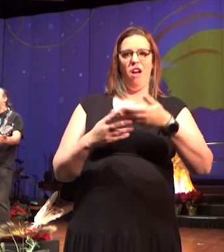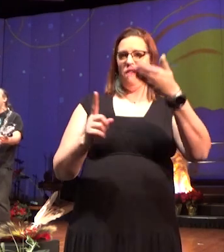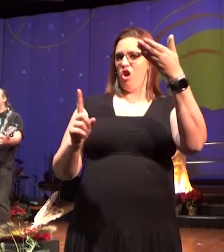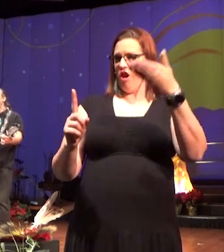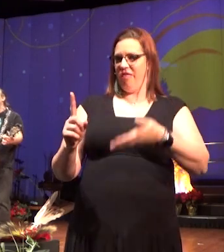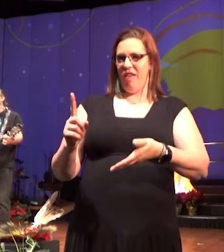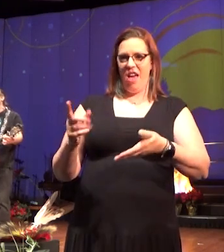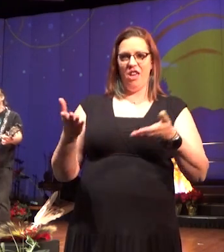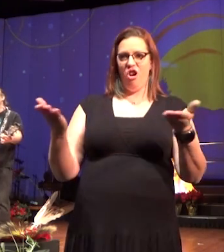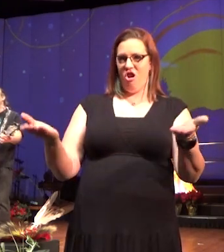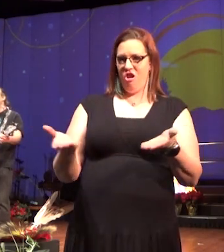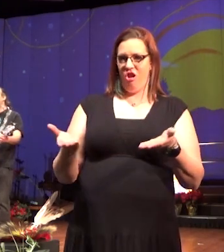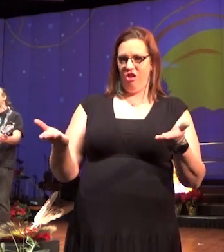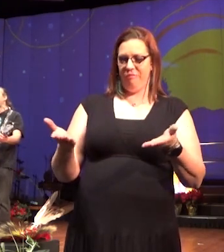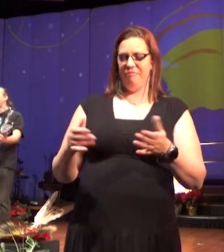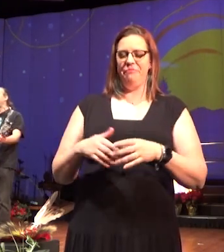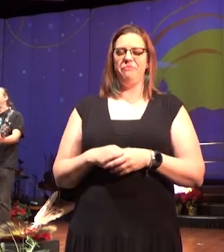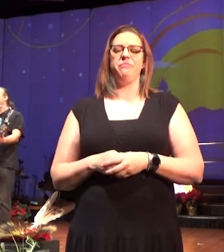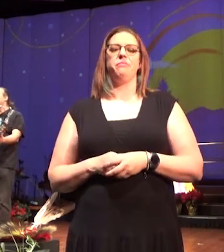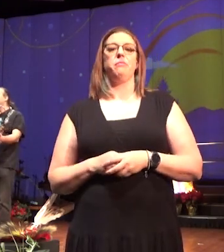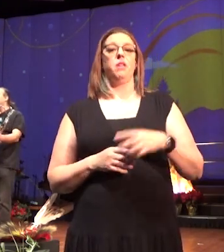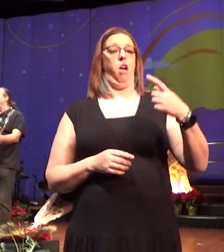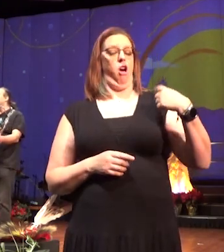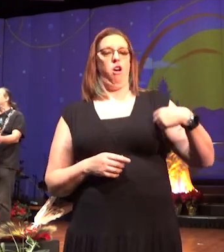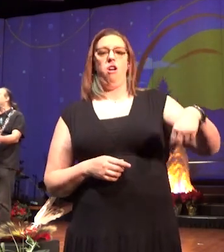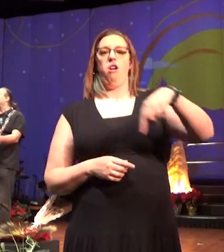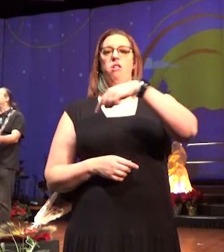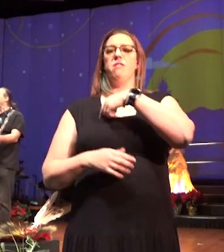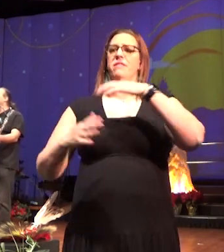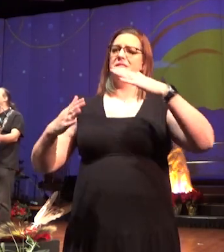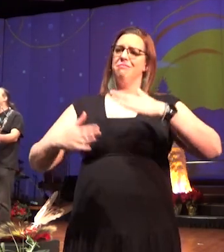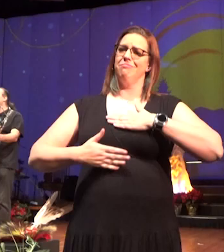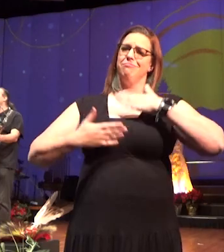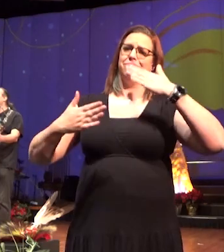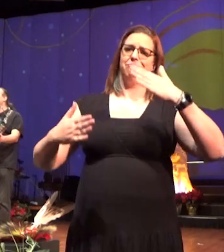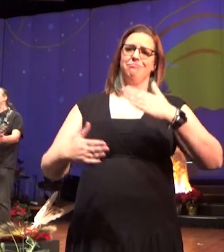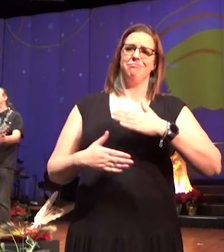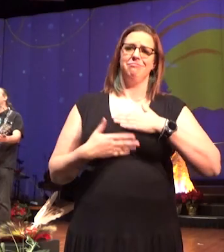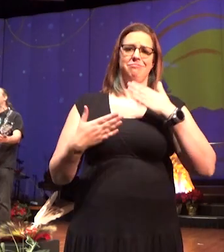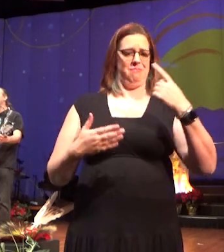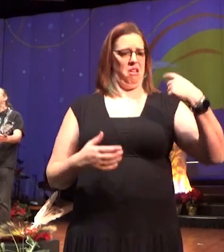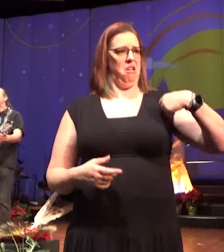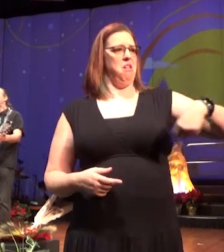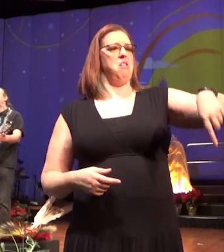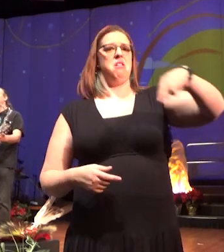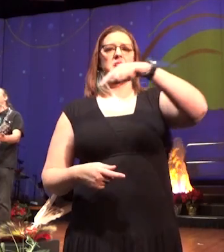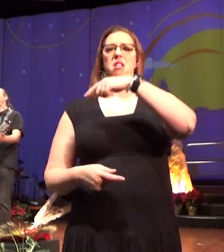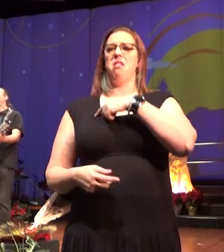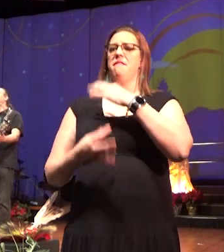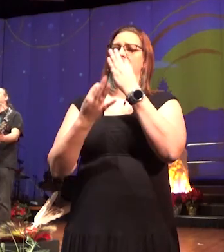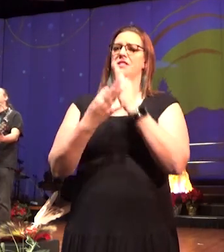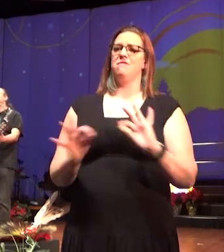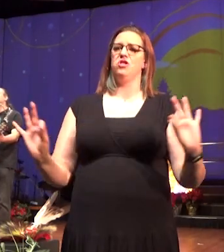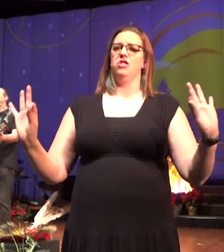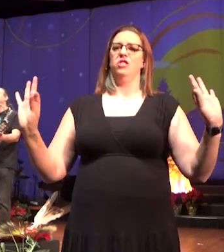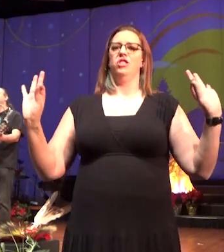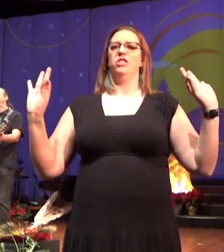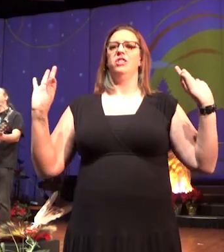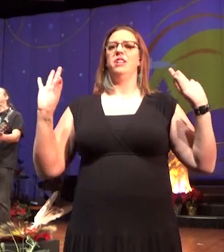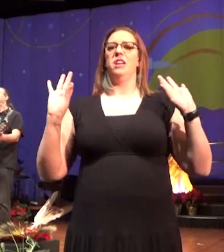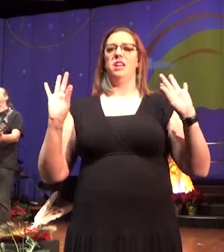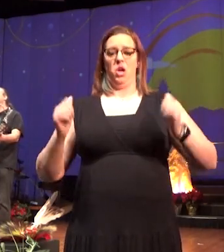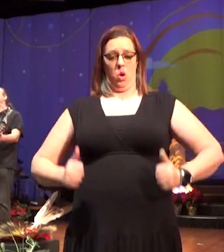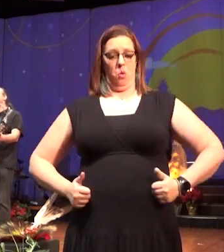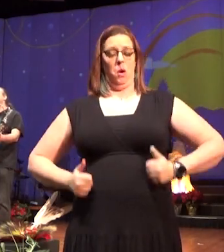are. All of us happy and all of us free. When we live